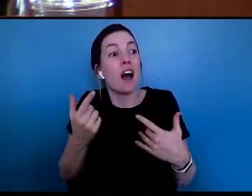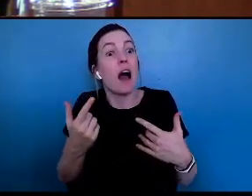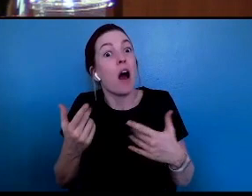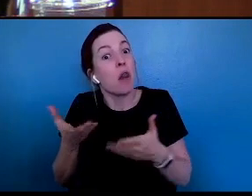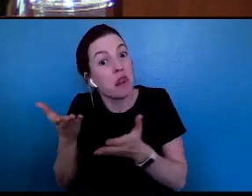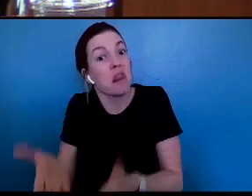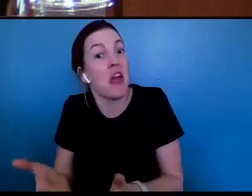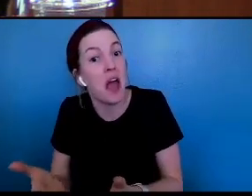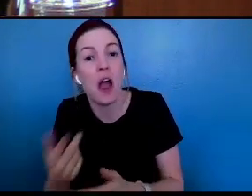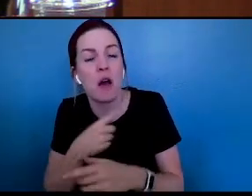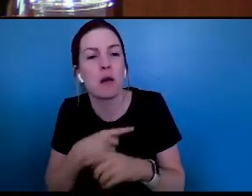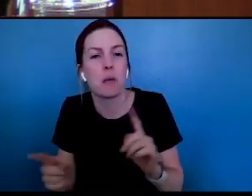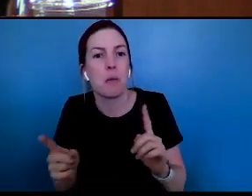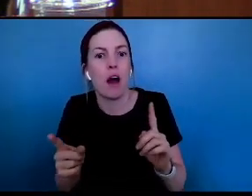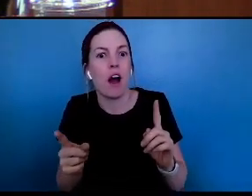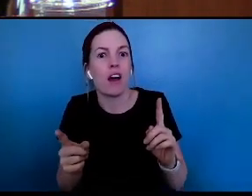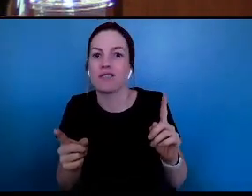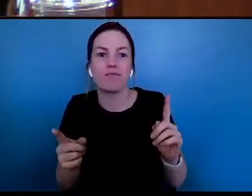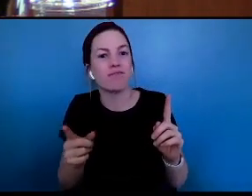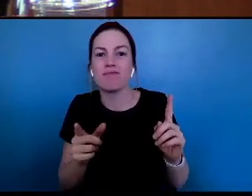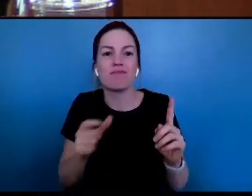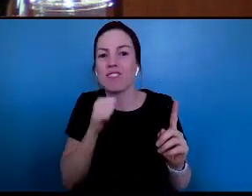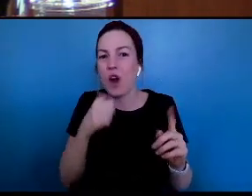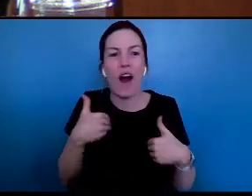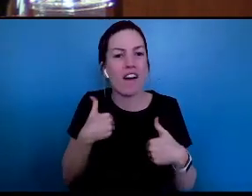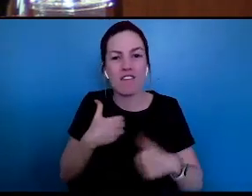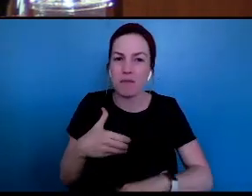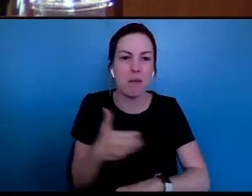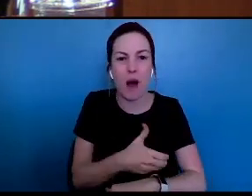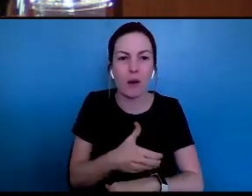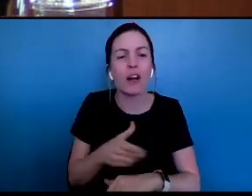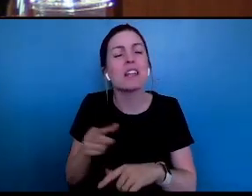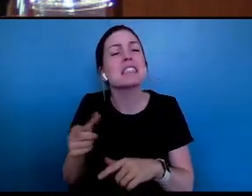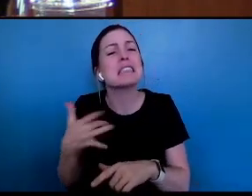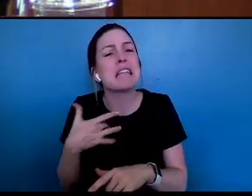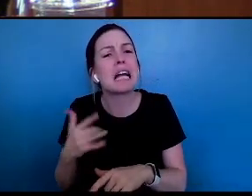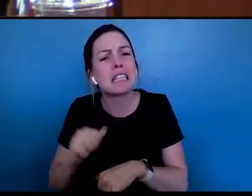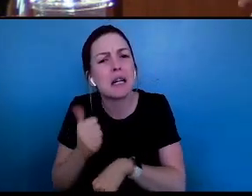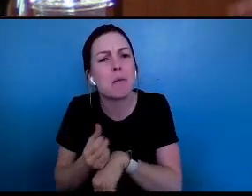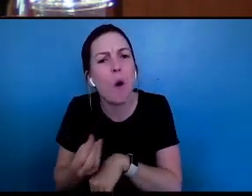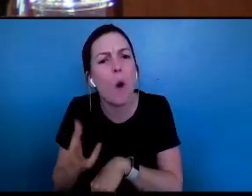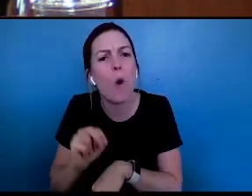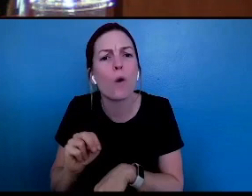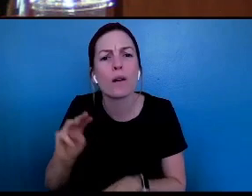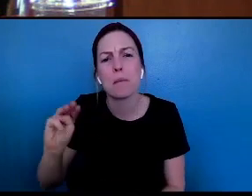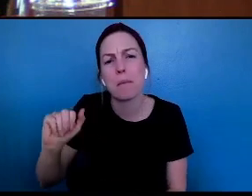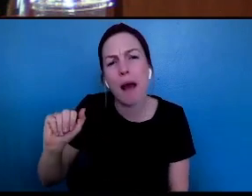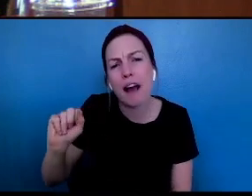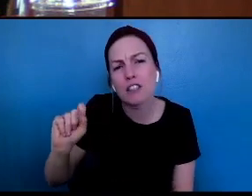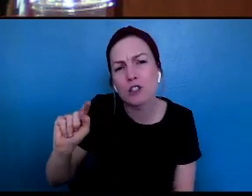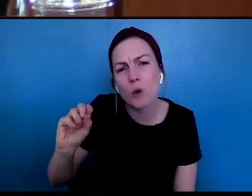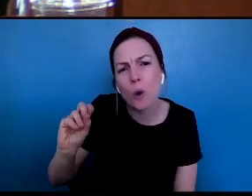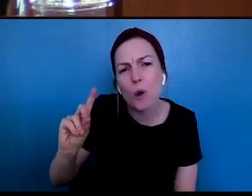of broadcasting or things like that. They find their own niche, like Mastodon or whatever groups to unify with. And